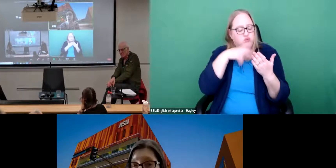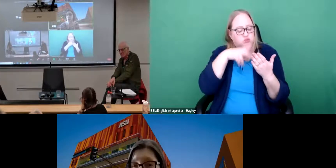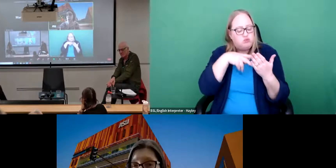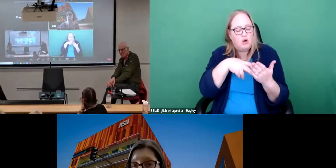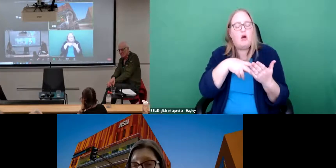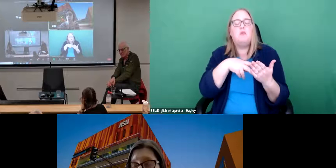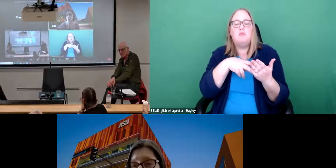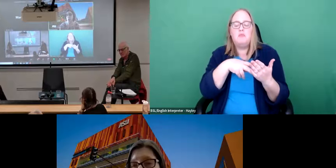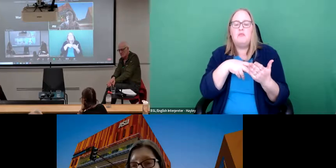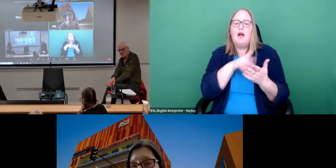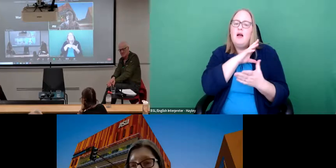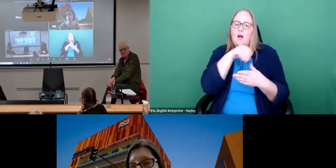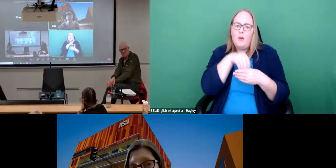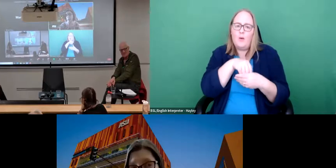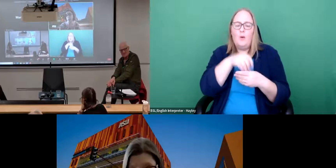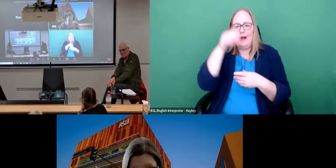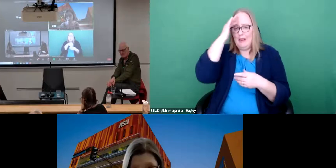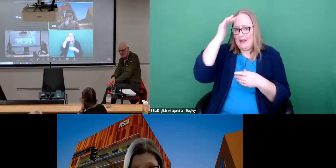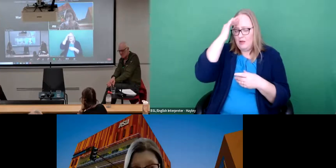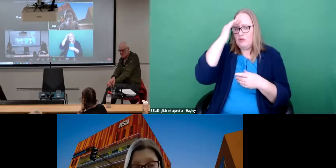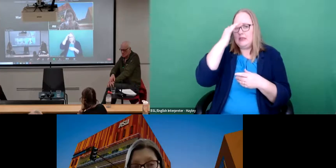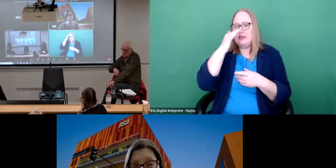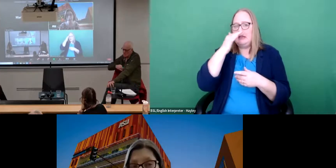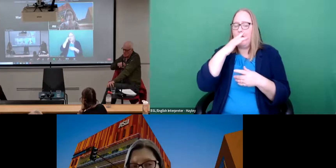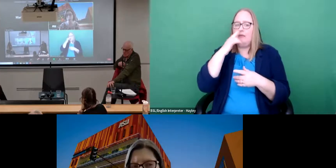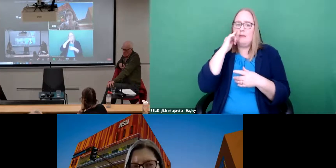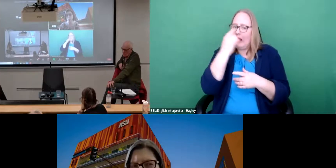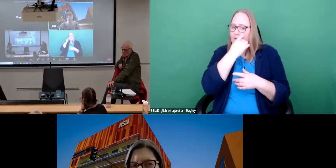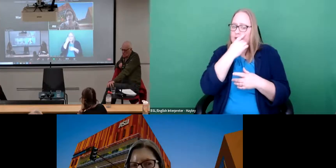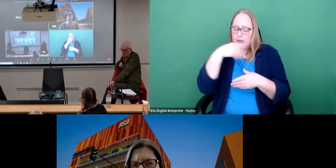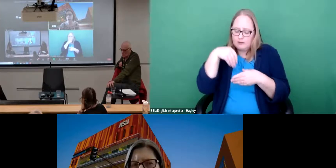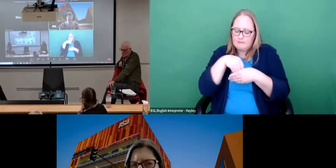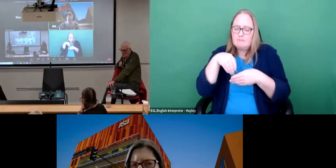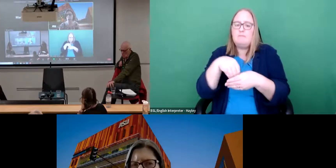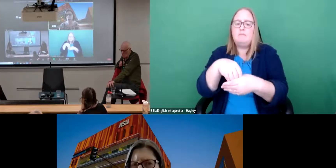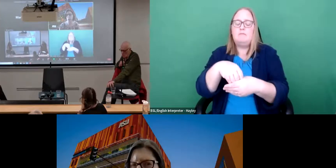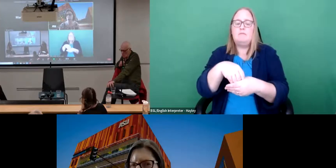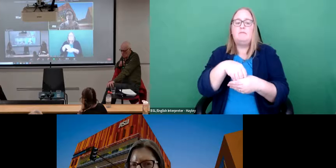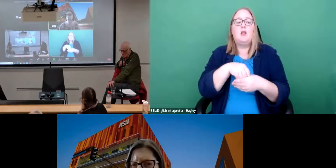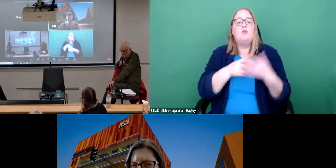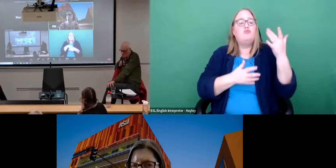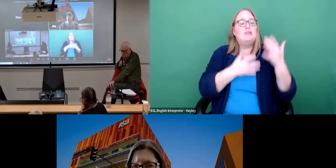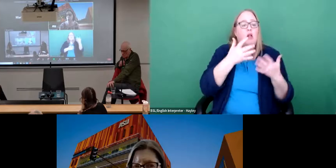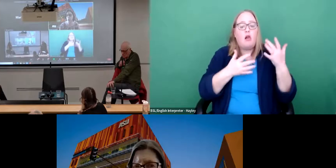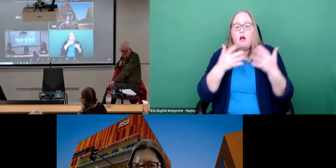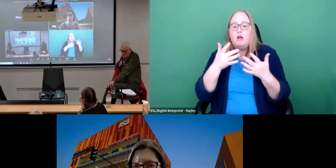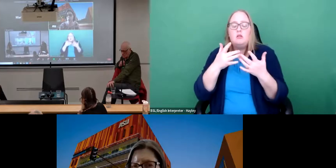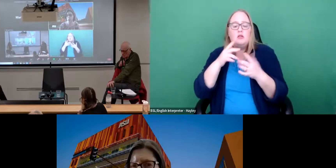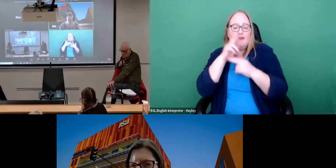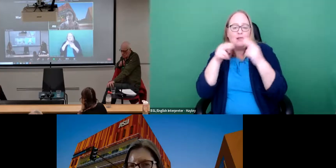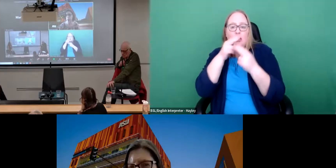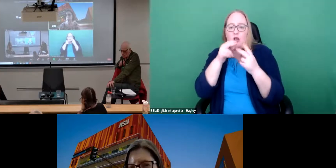theoretically informed and solidly evidence-based, summarizing the results of international